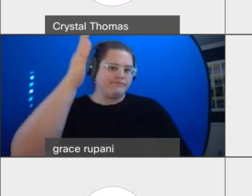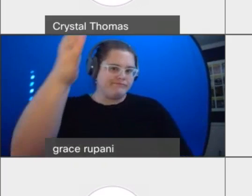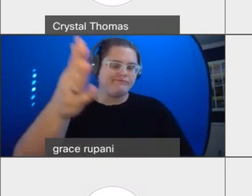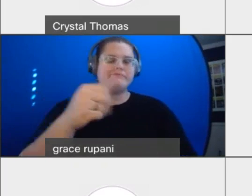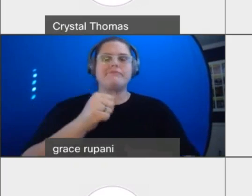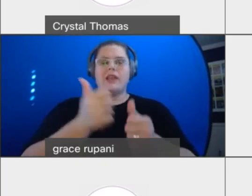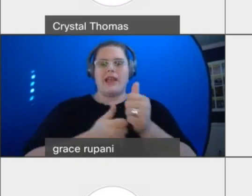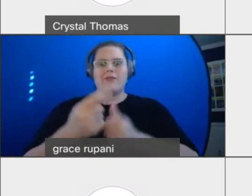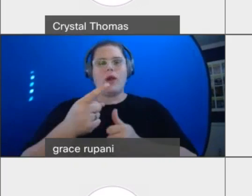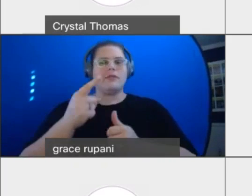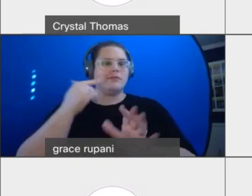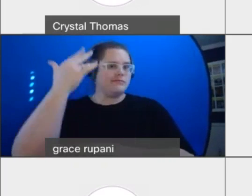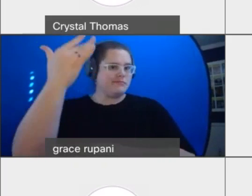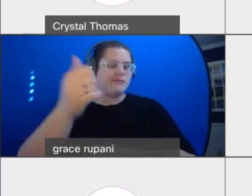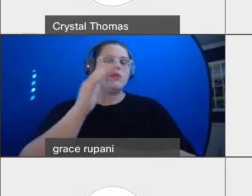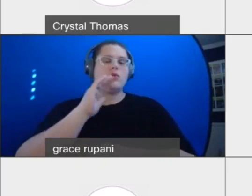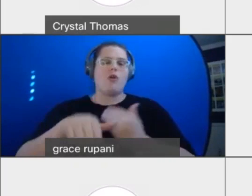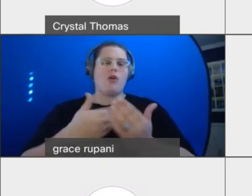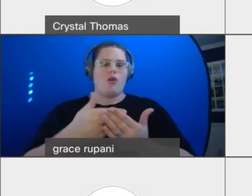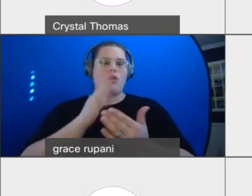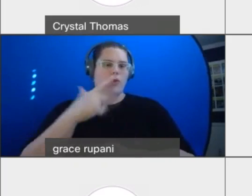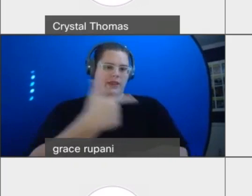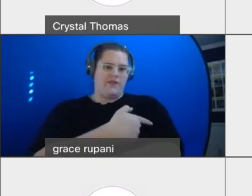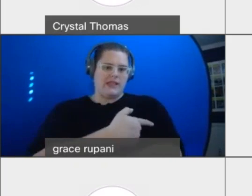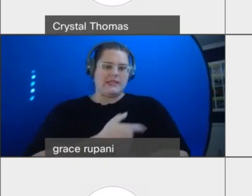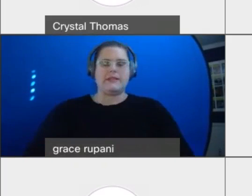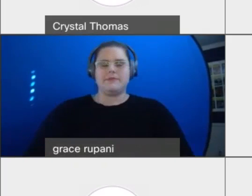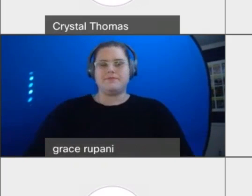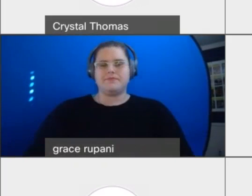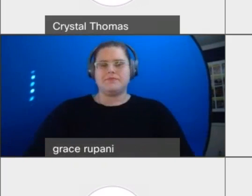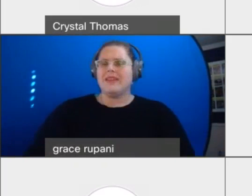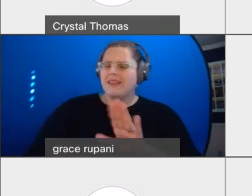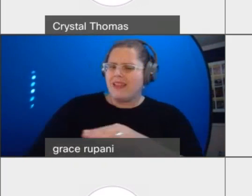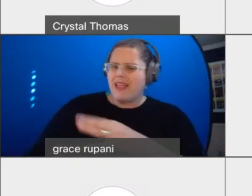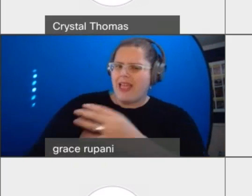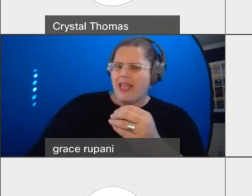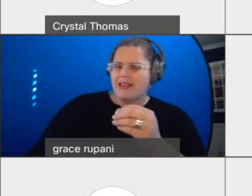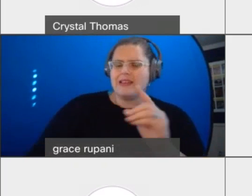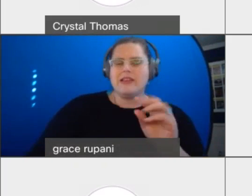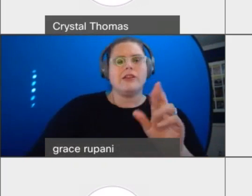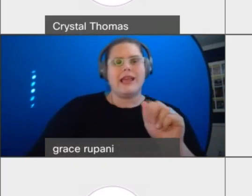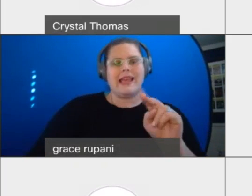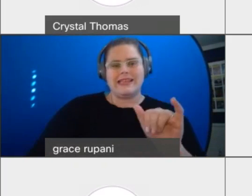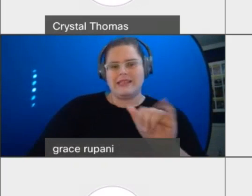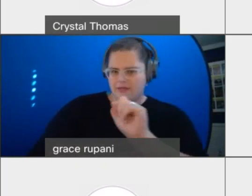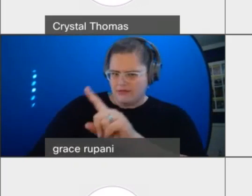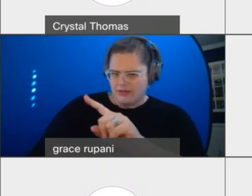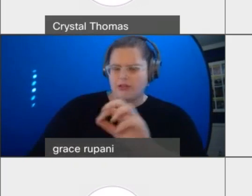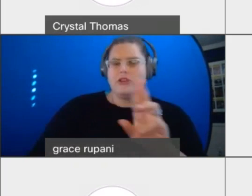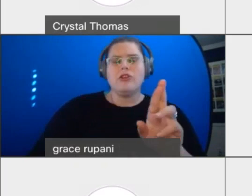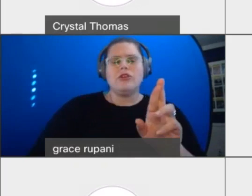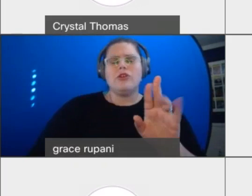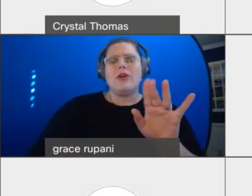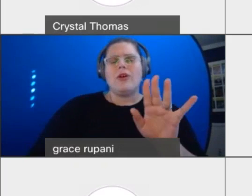vaccinated. And there's a question, DSPs, it says, will they get vaccinated where they live or where